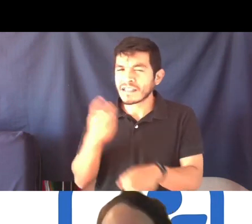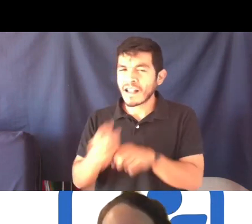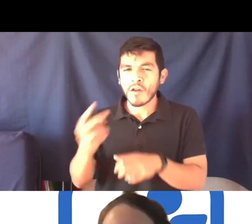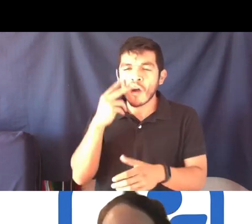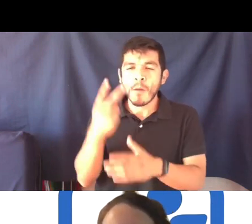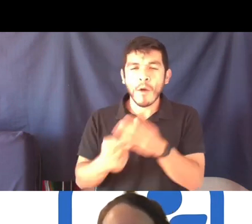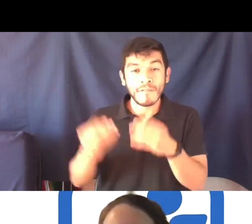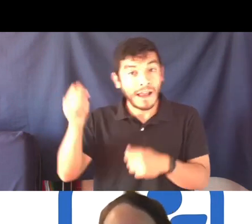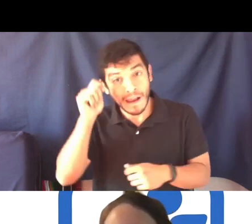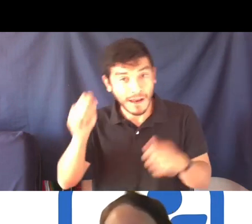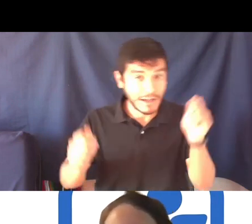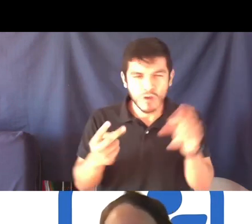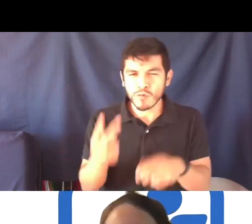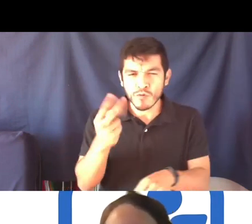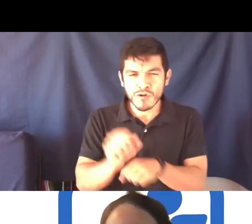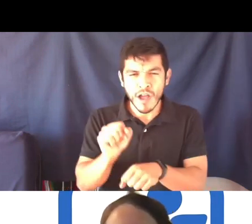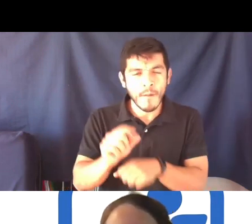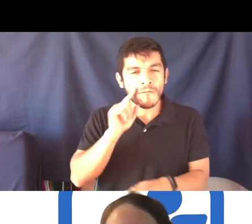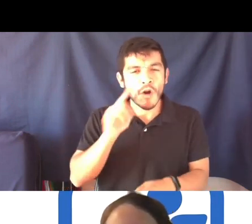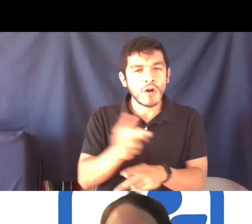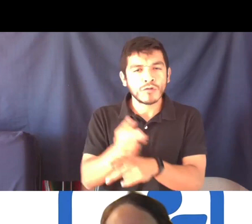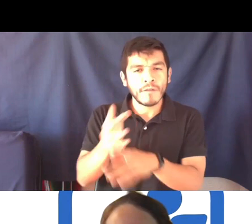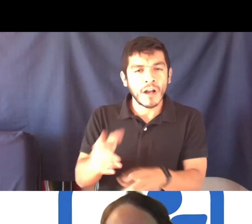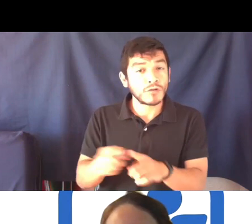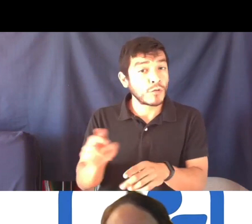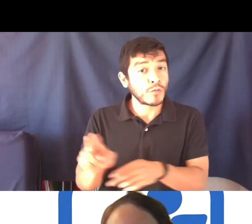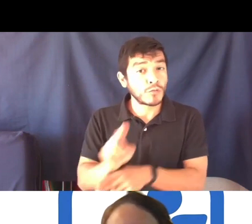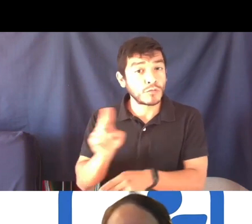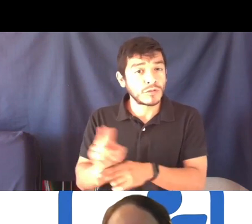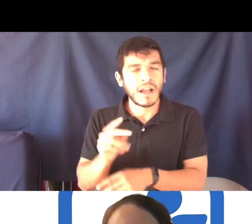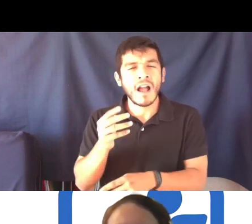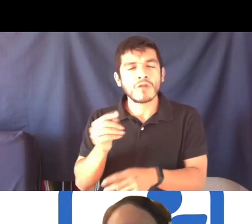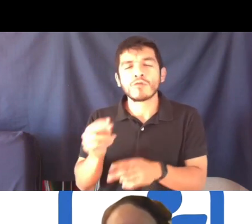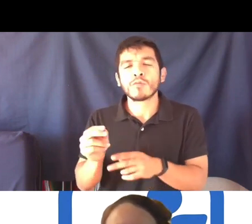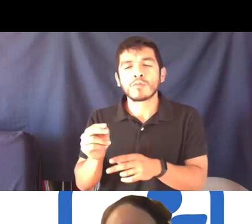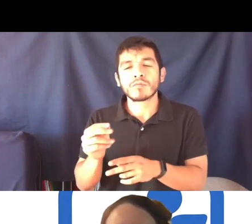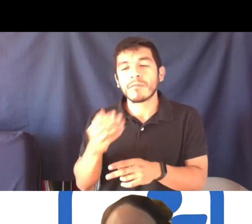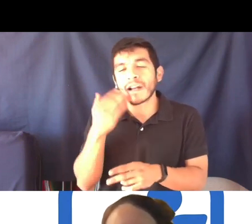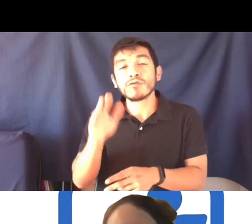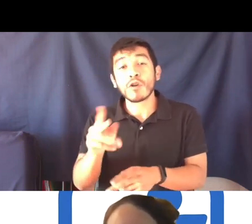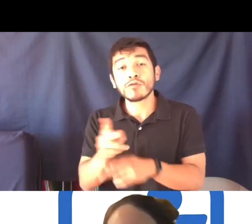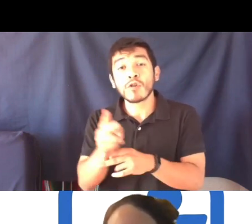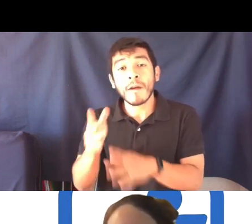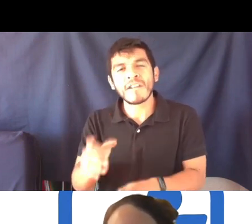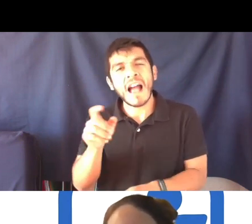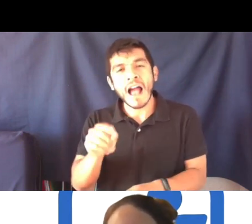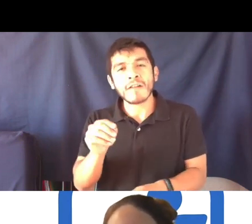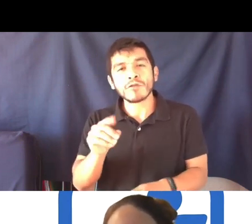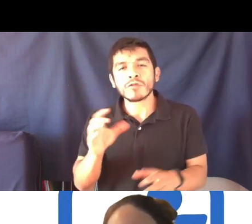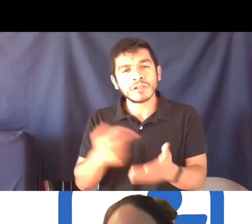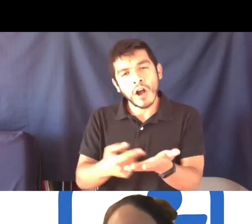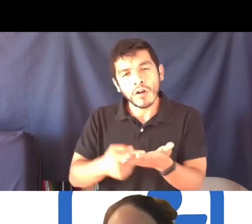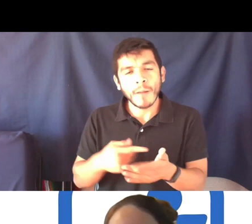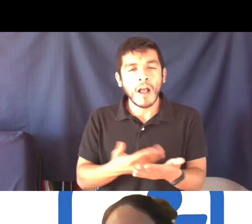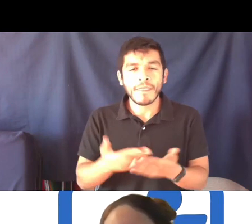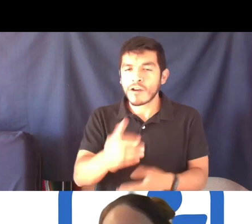a supervisor often does have to kind of correct your job performance or talk to you about things that you're not doing well. And